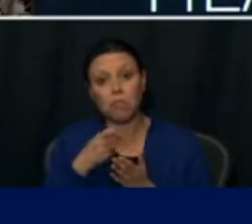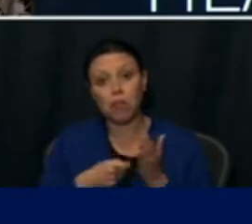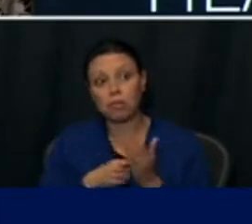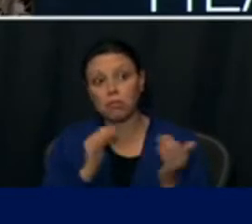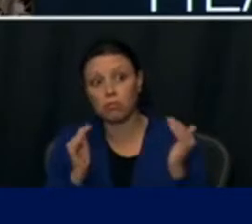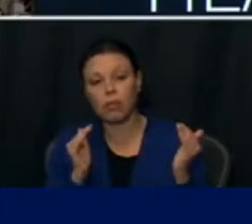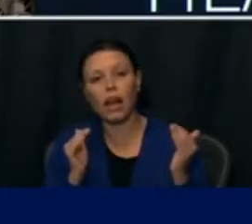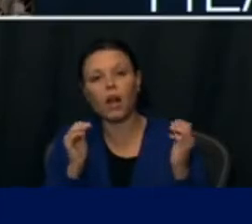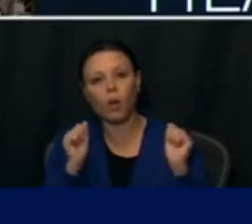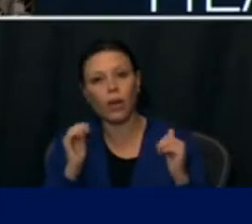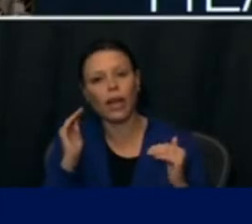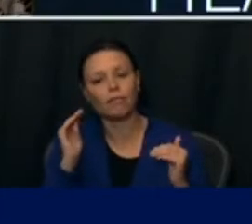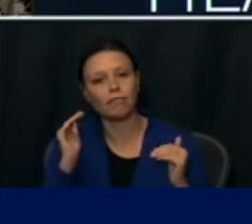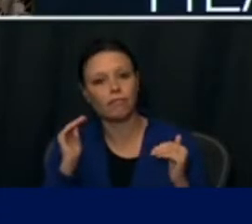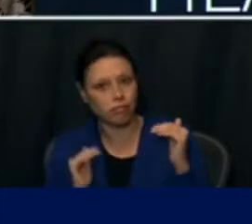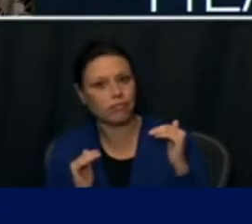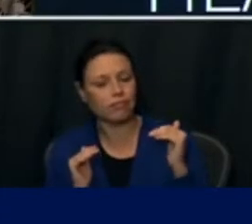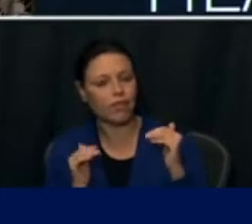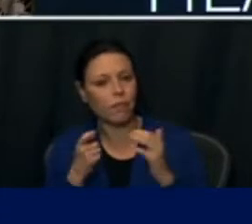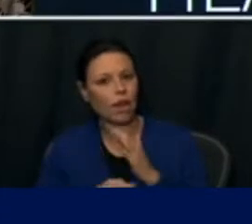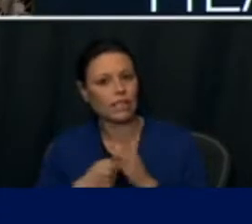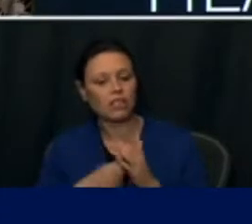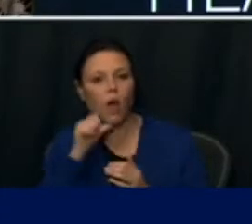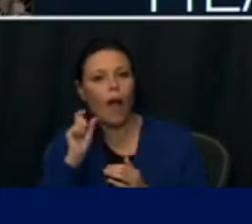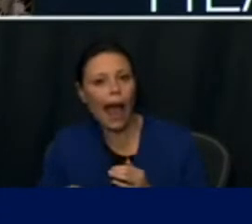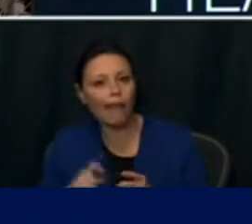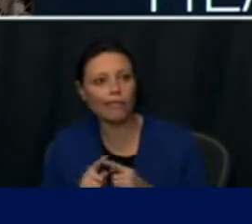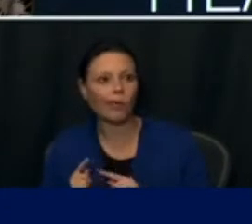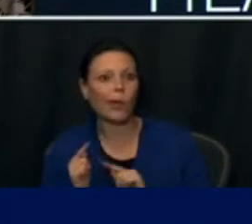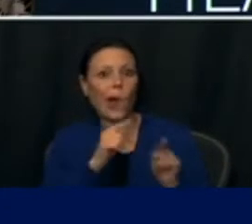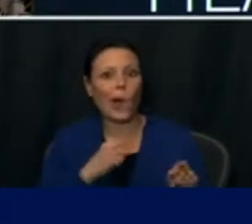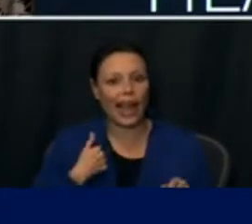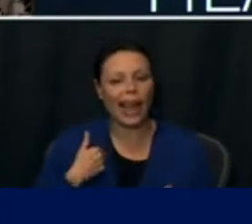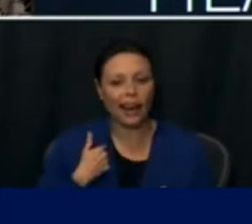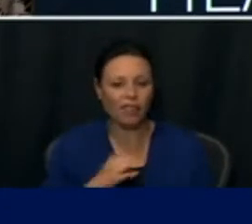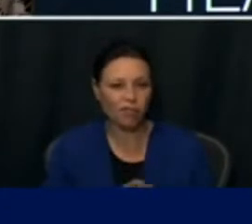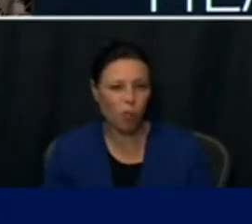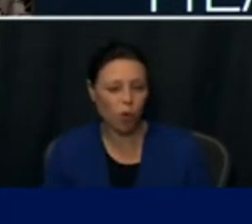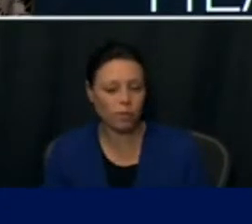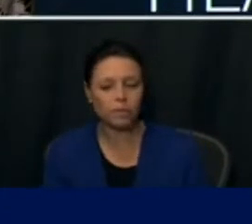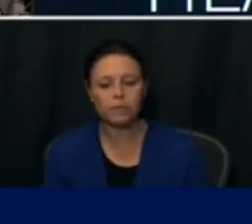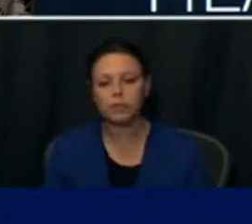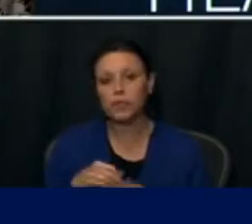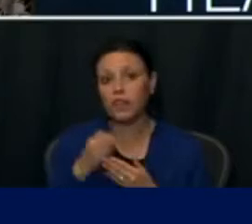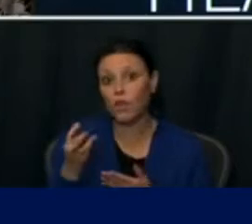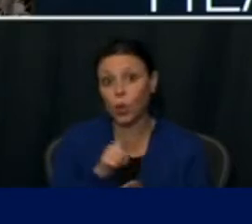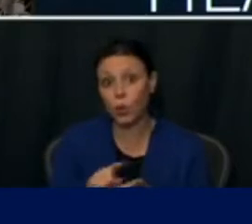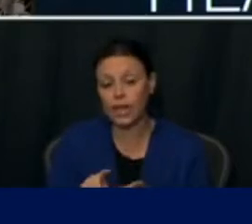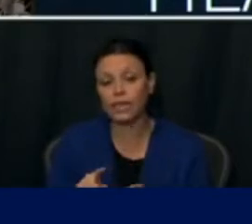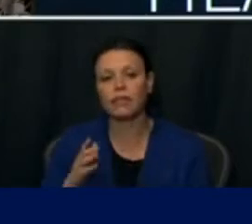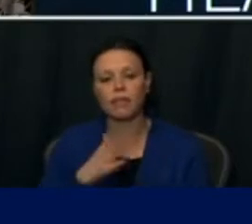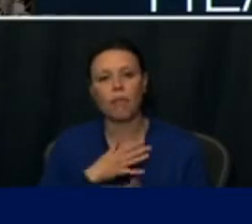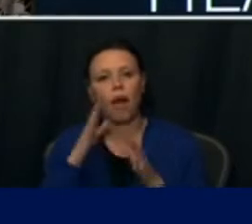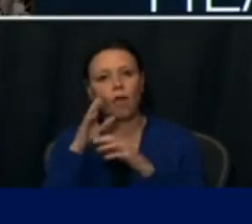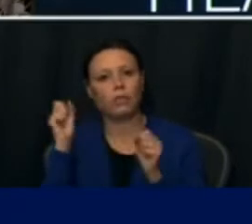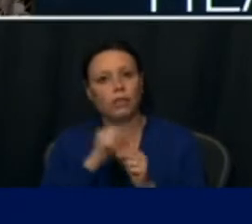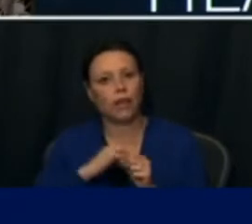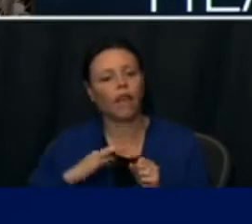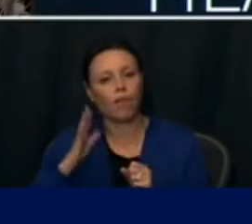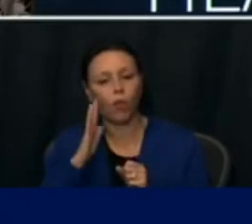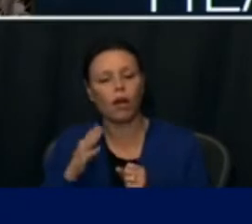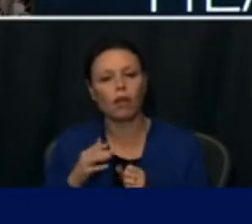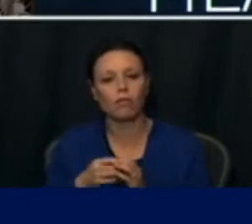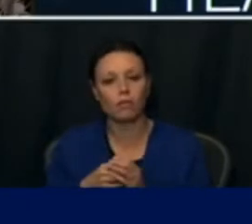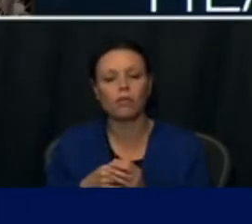you'll get the lowest price anywhere in the world so you won't need to buy from Canada in a few weeks my Administration will also finalize rules requiring